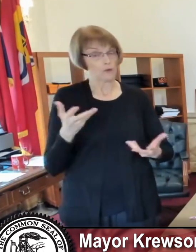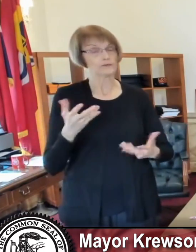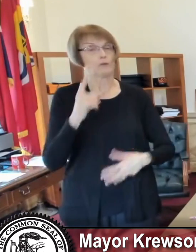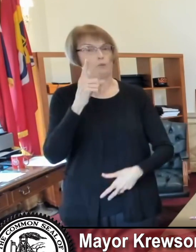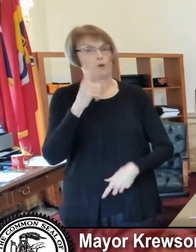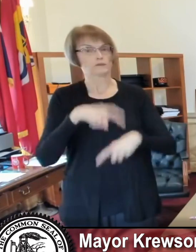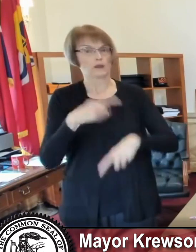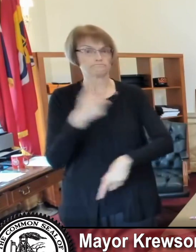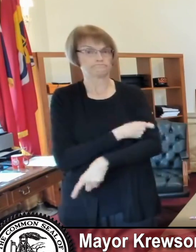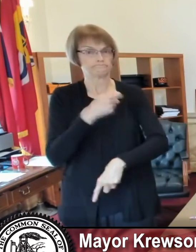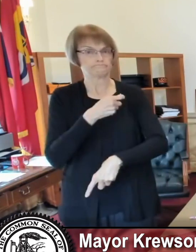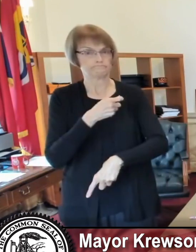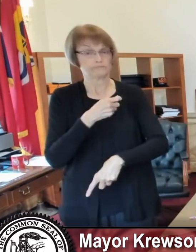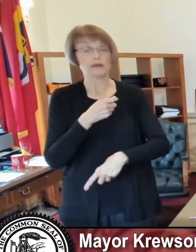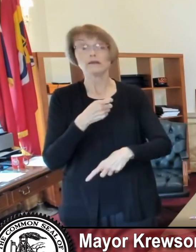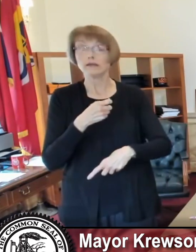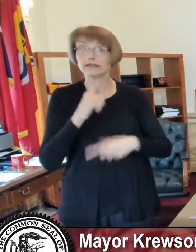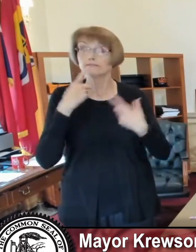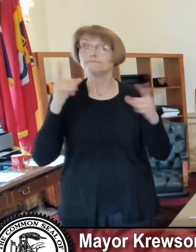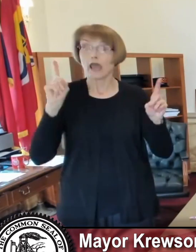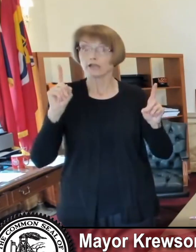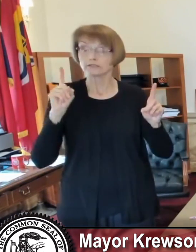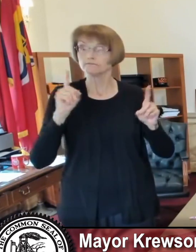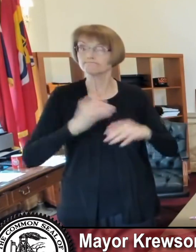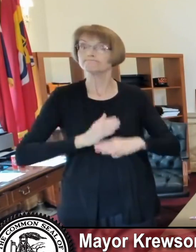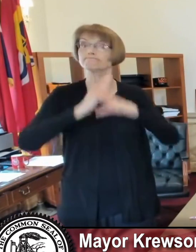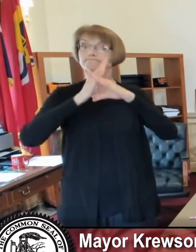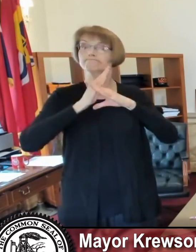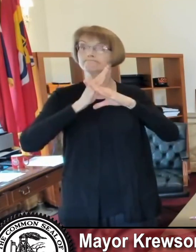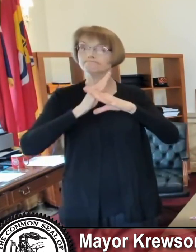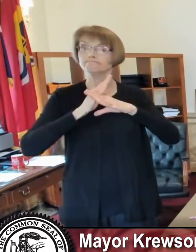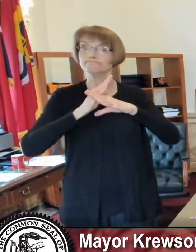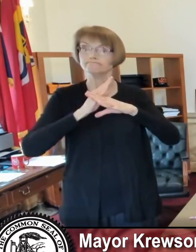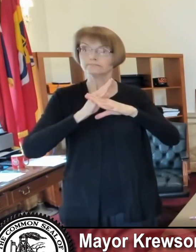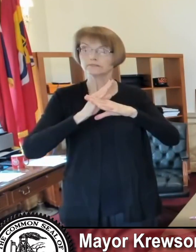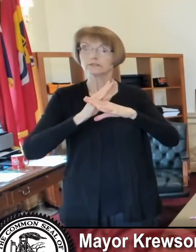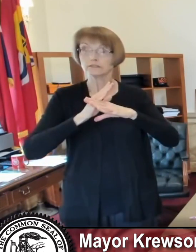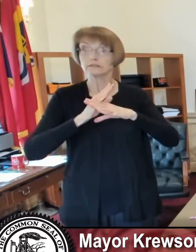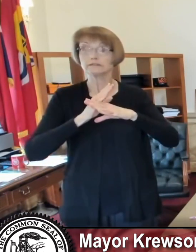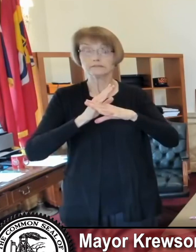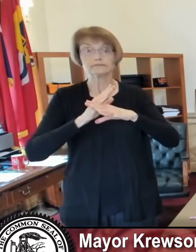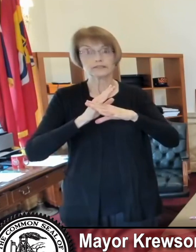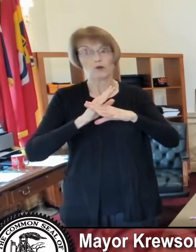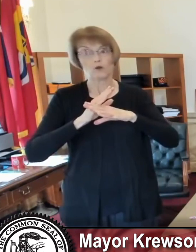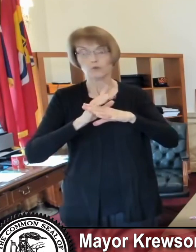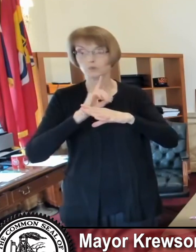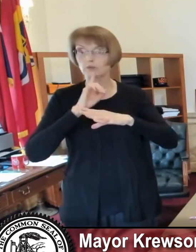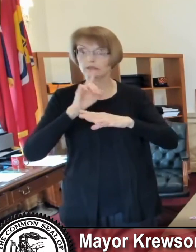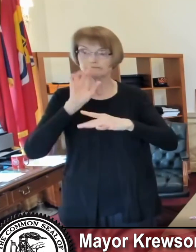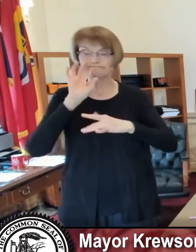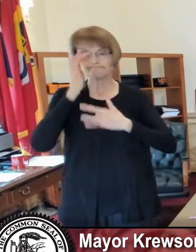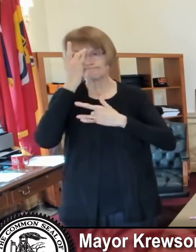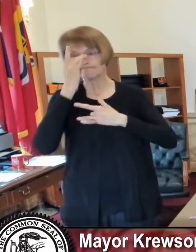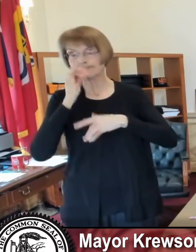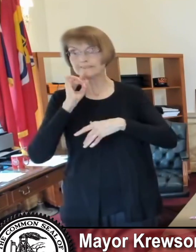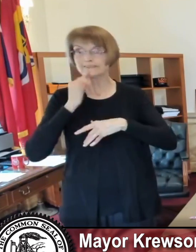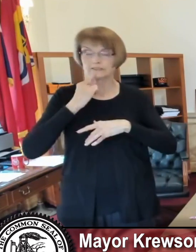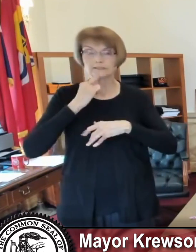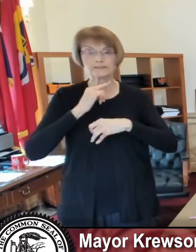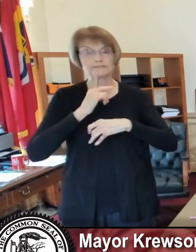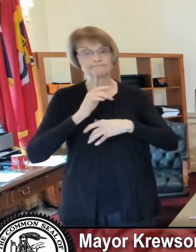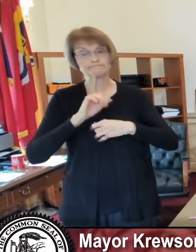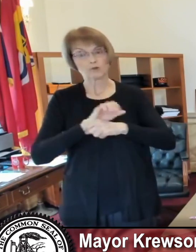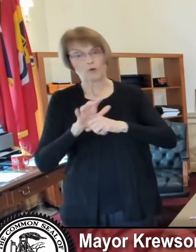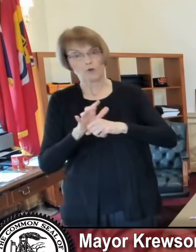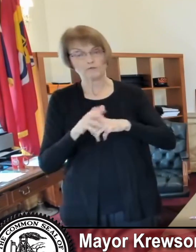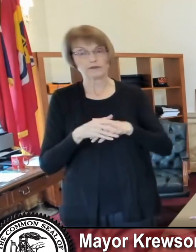and also very effective at keeping you from getting really sick and hospitalized and potentially dying. So